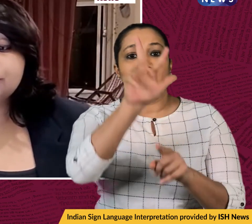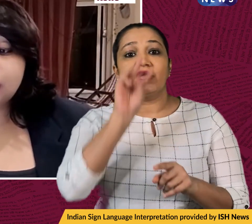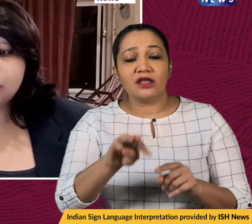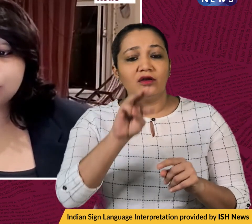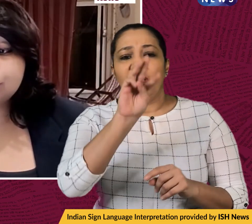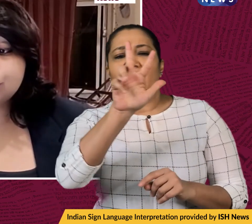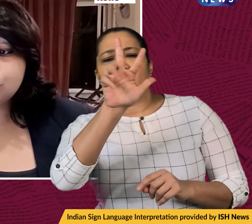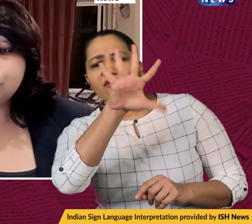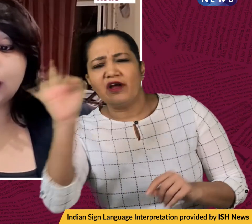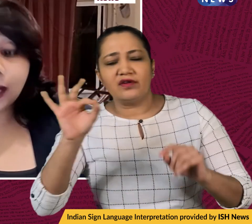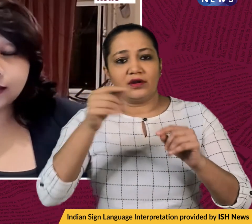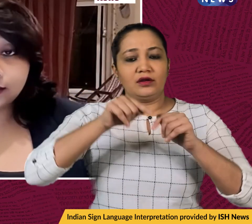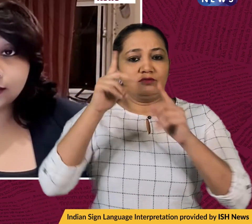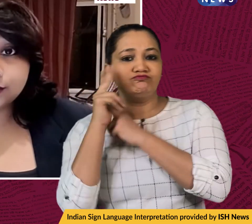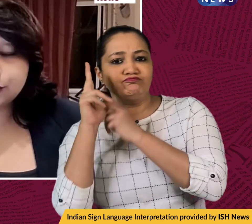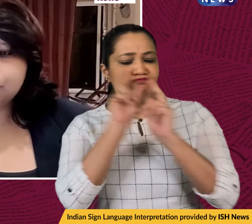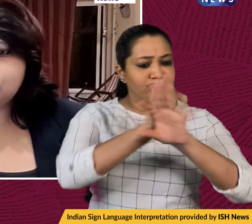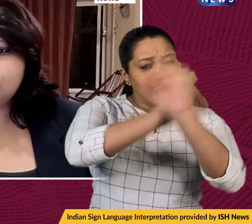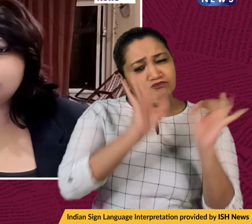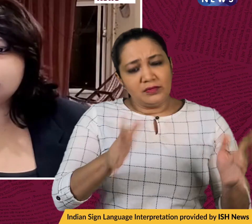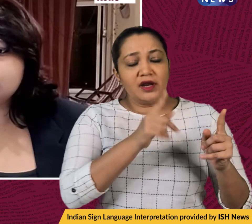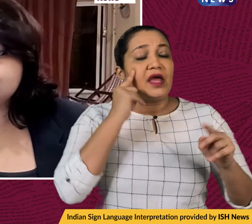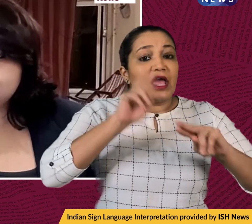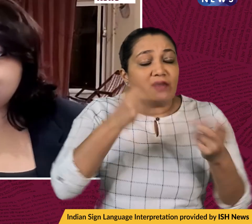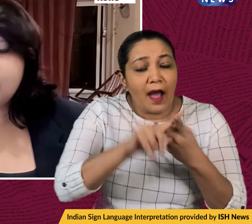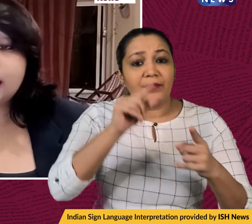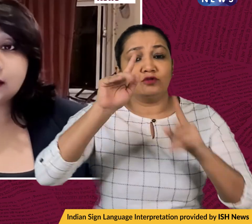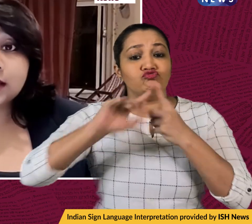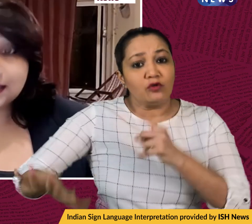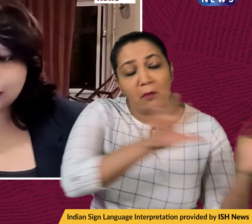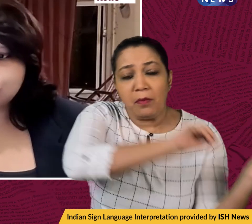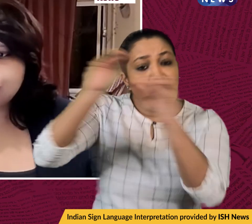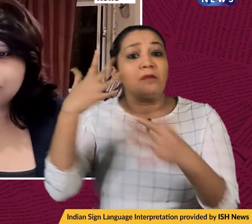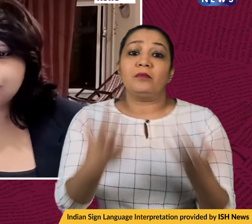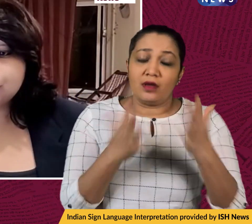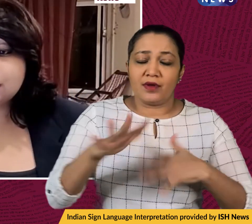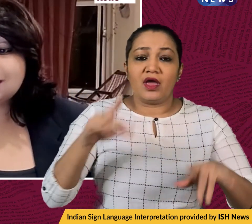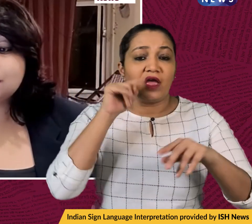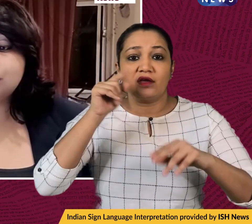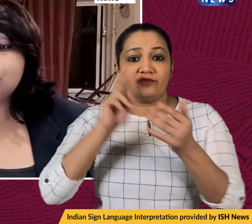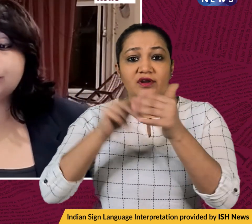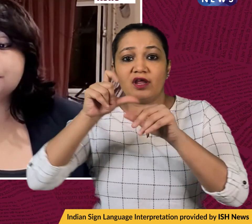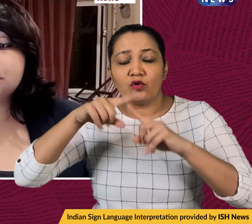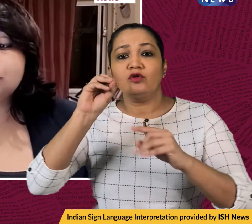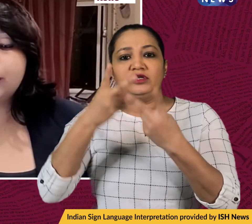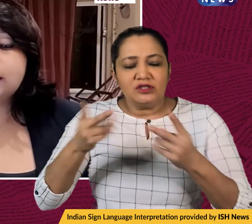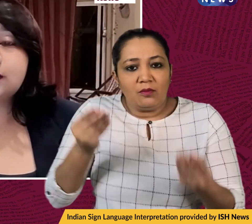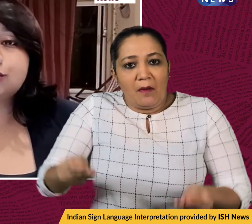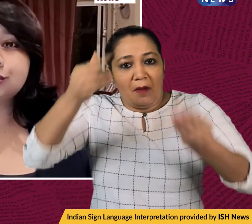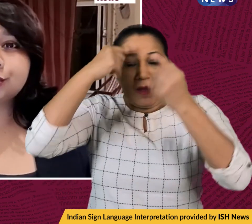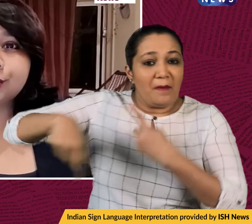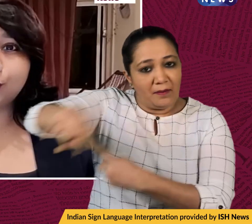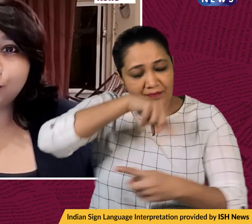8,500 troops on high alert to deploy to Europe as NATO reinforced its eastern borders amid